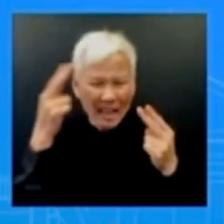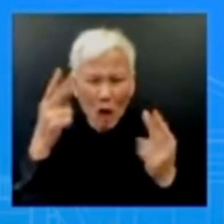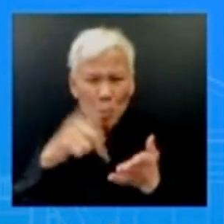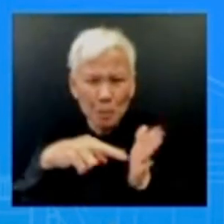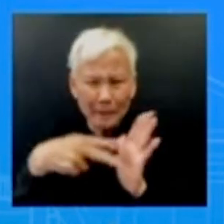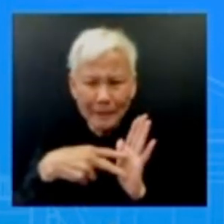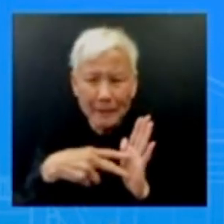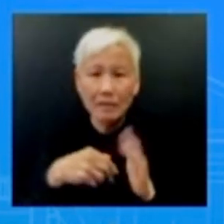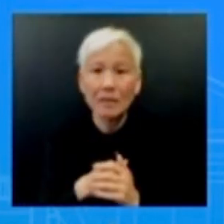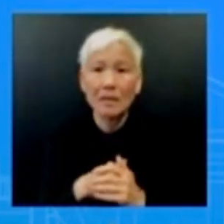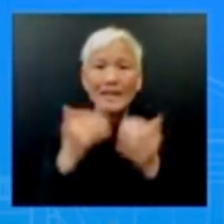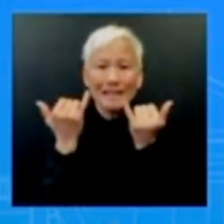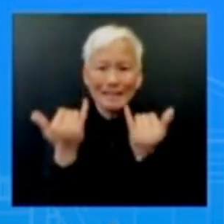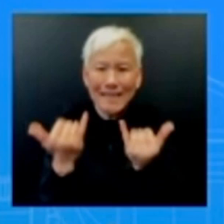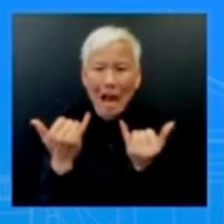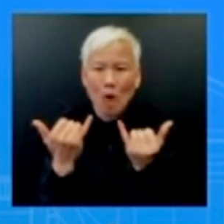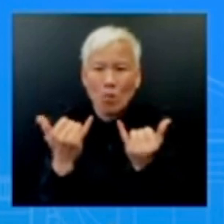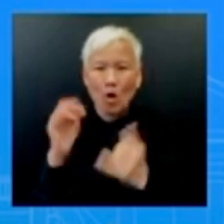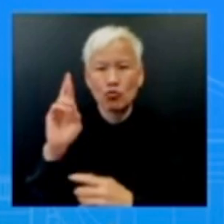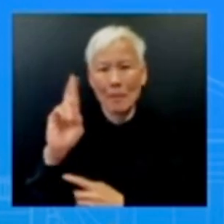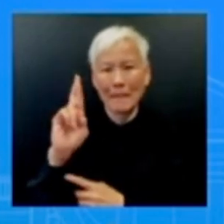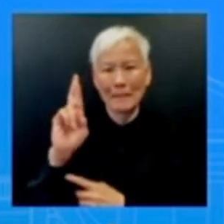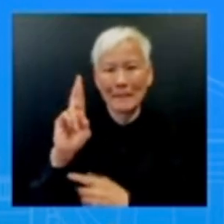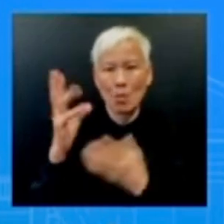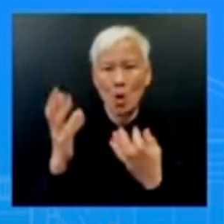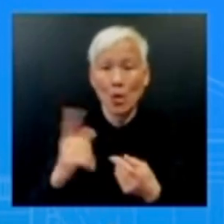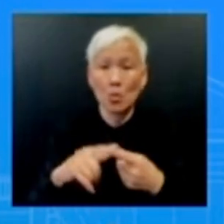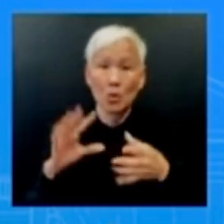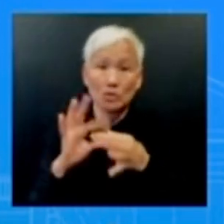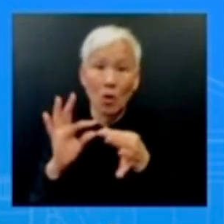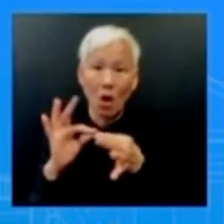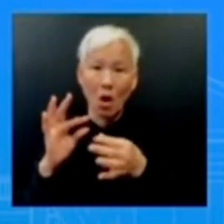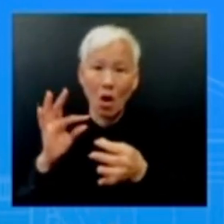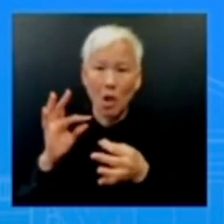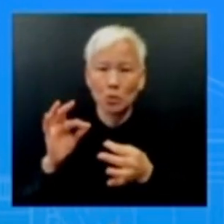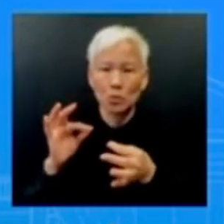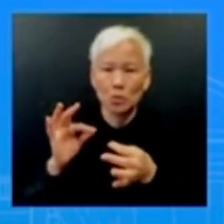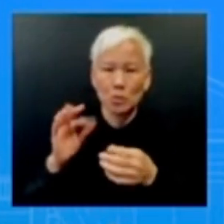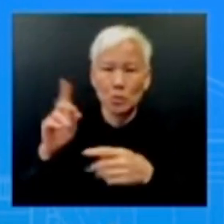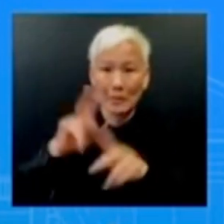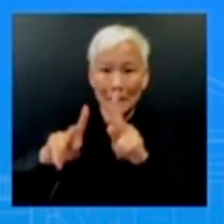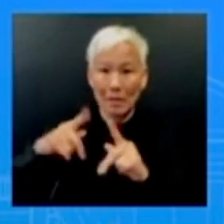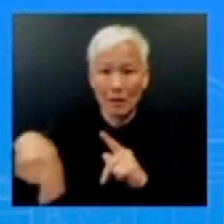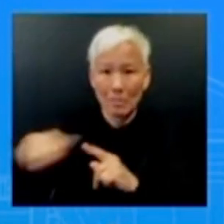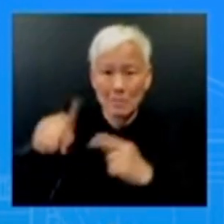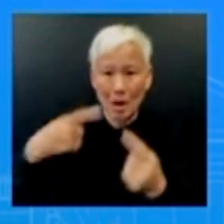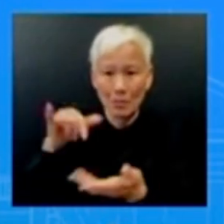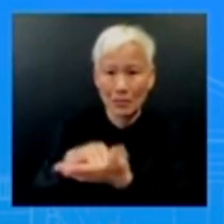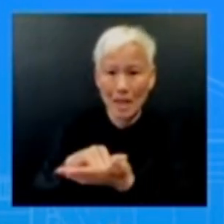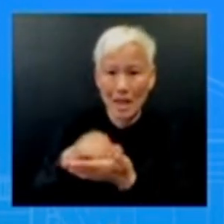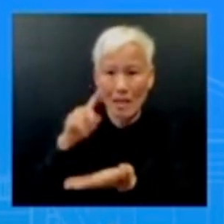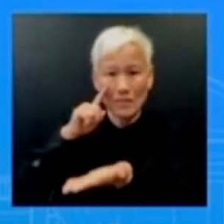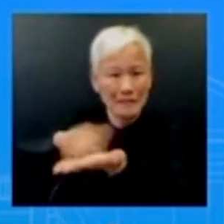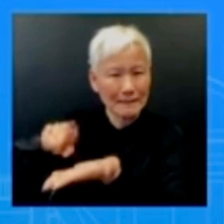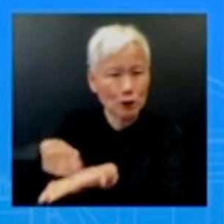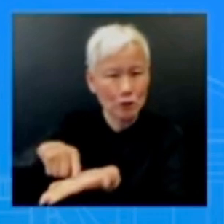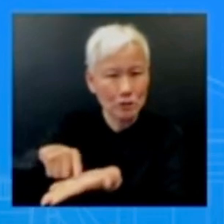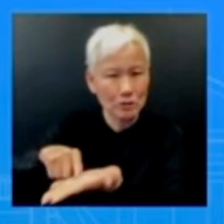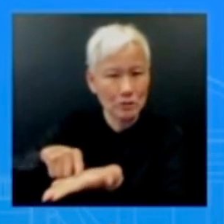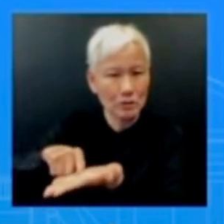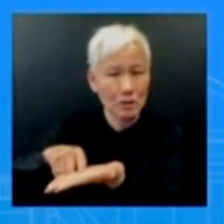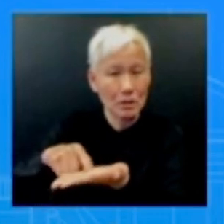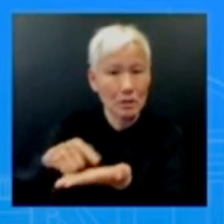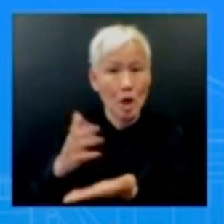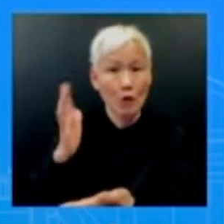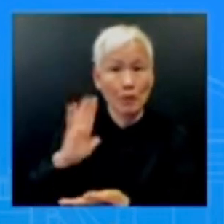speak with the Manhattan District Attorney, Alvin Bragg, about his ongoing investigation into former President Trump. Is that, the view of the White